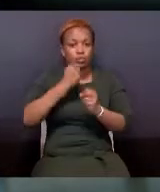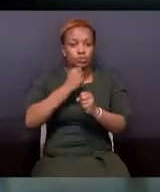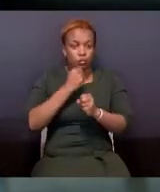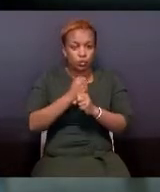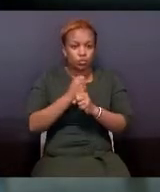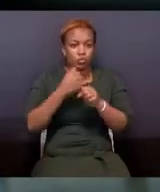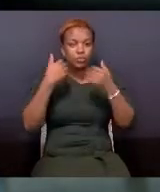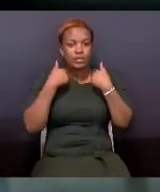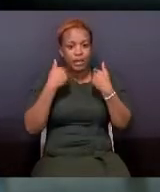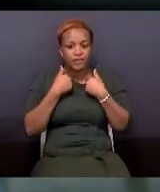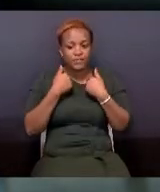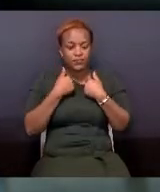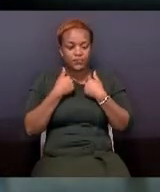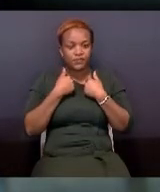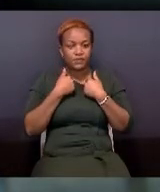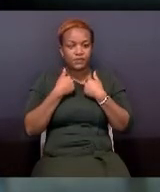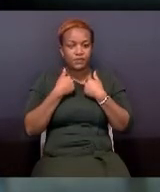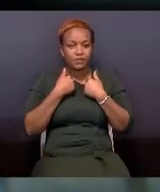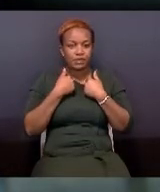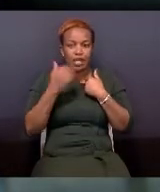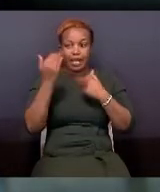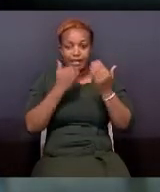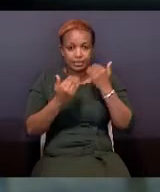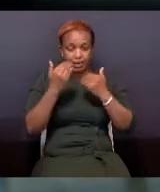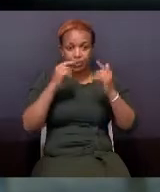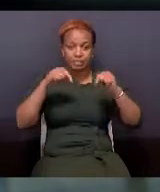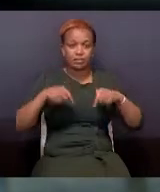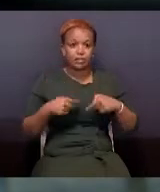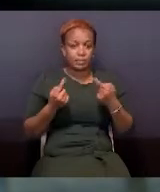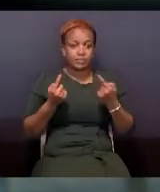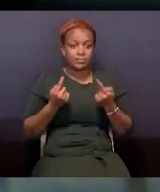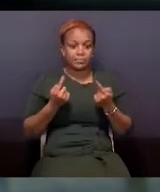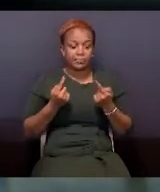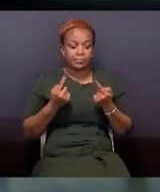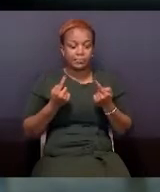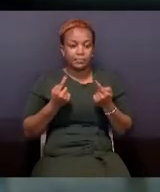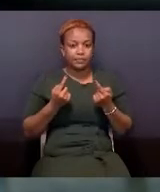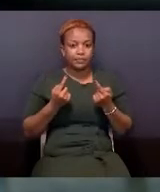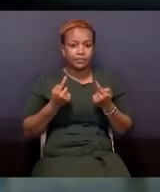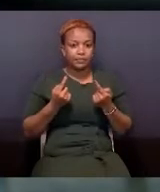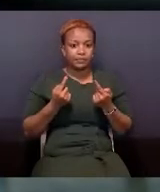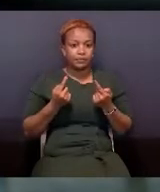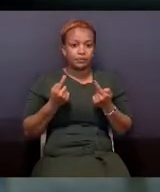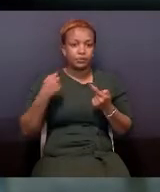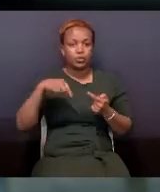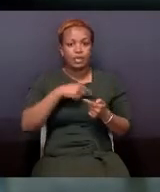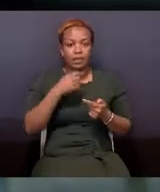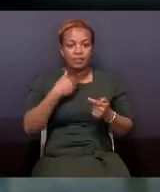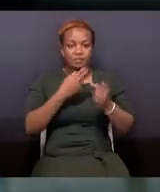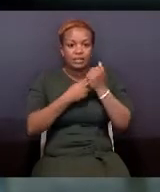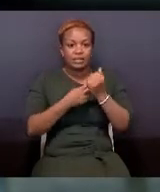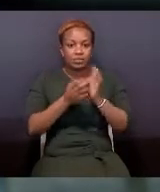partner. We ourselves are not the government of Rwanda. We are a partner to the government of